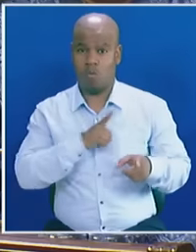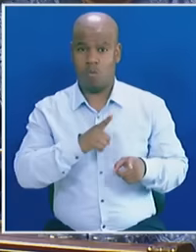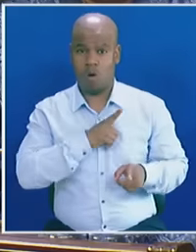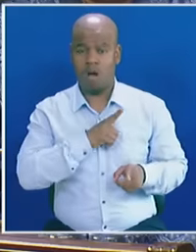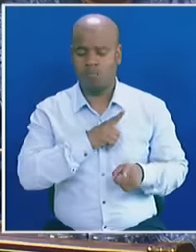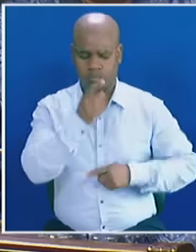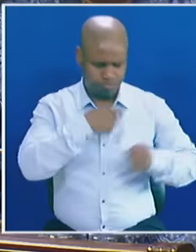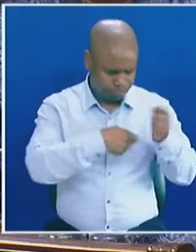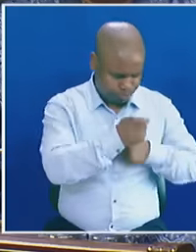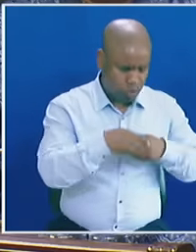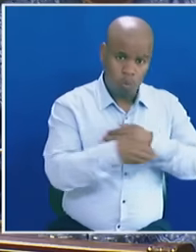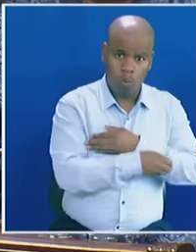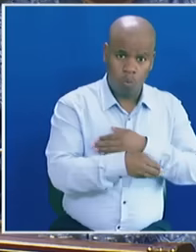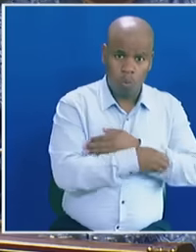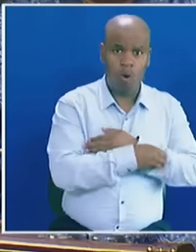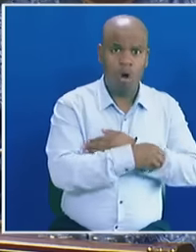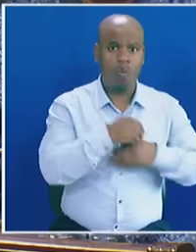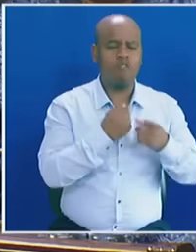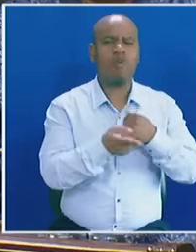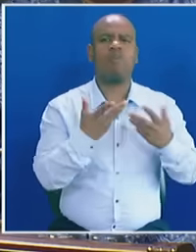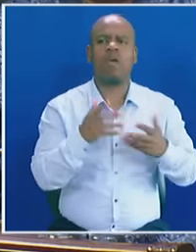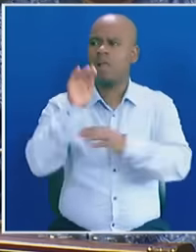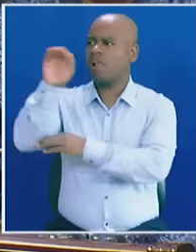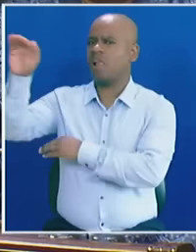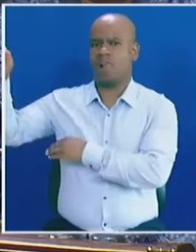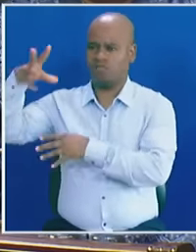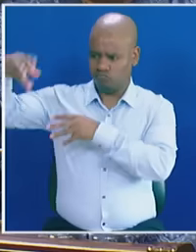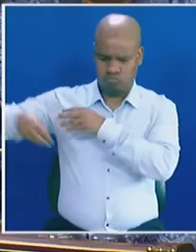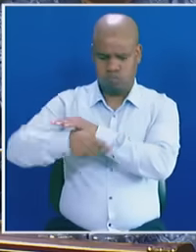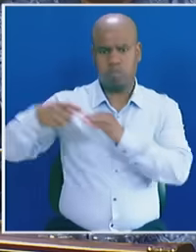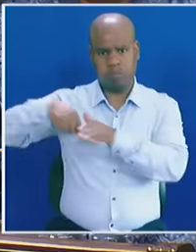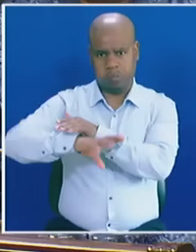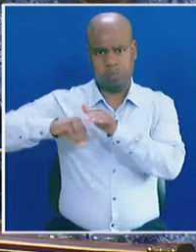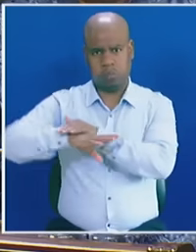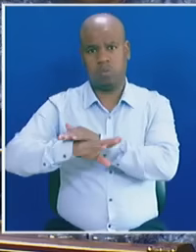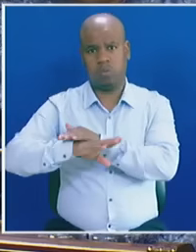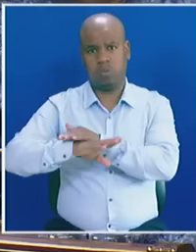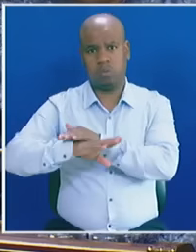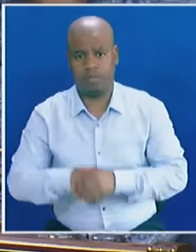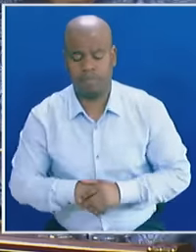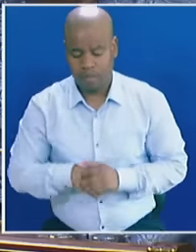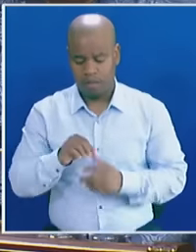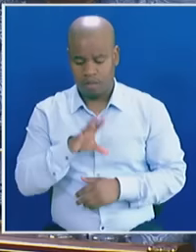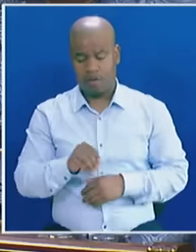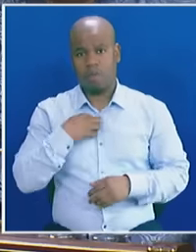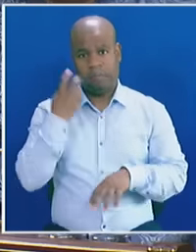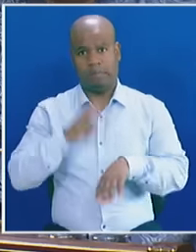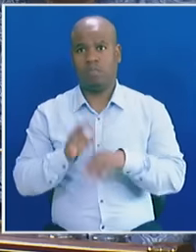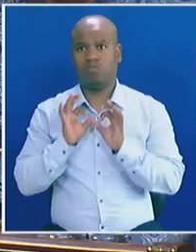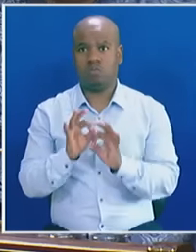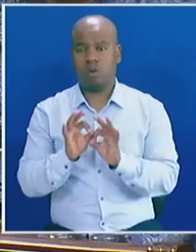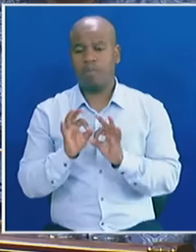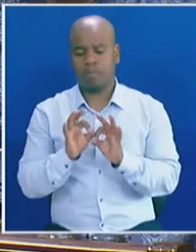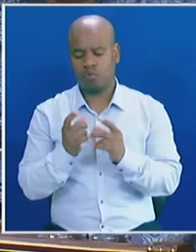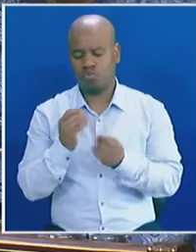smuggling activities across the borders. South Africa losses revenue as a result of border crimes that